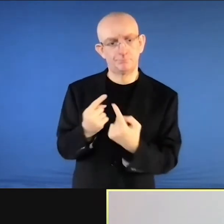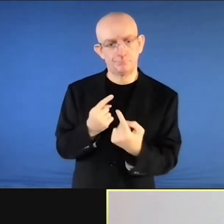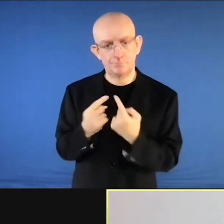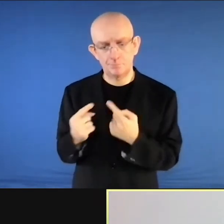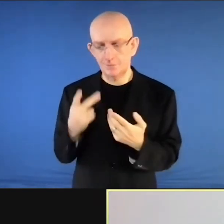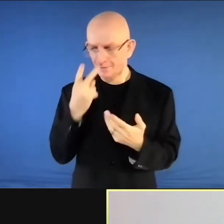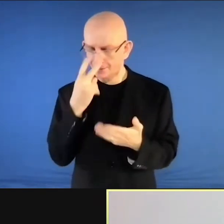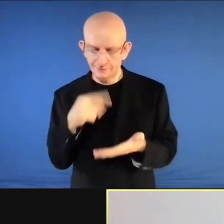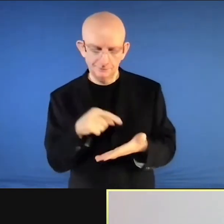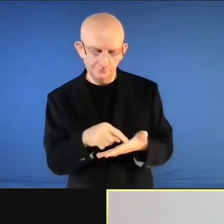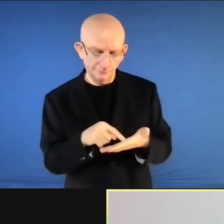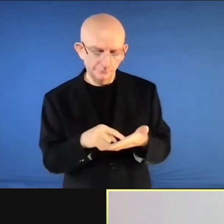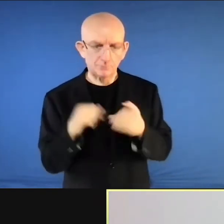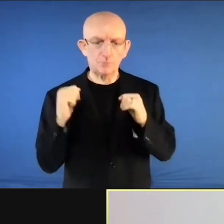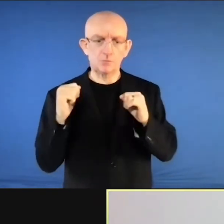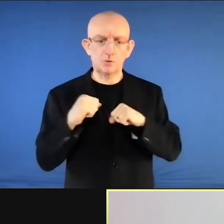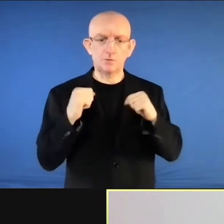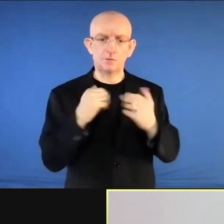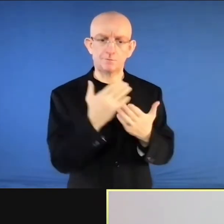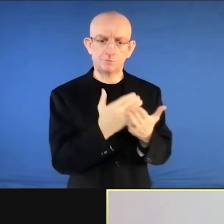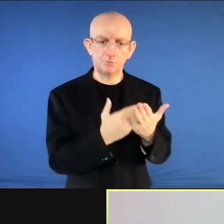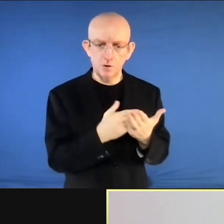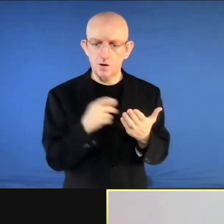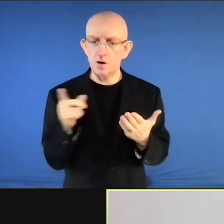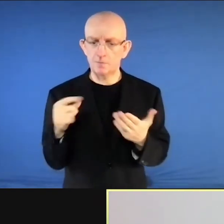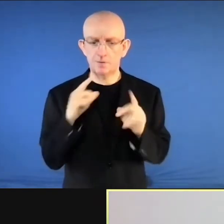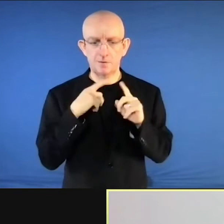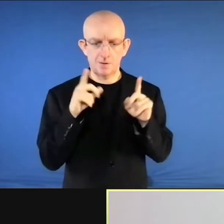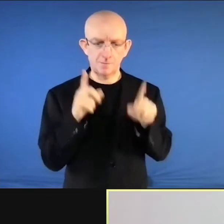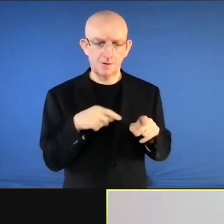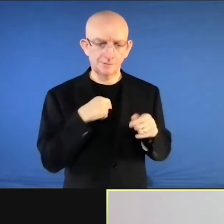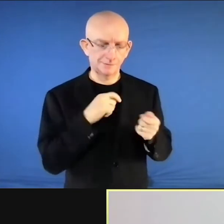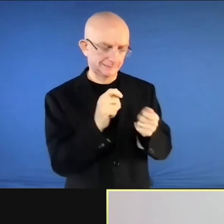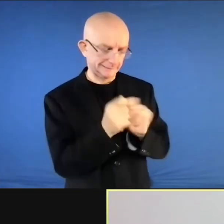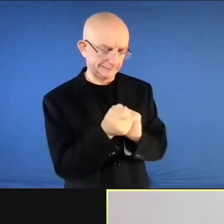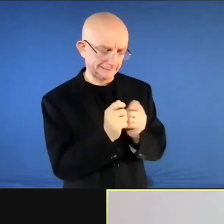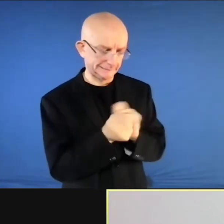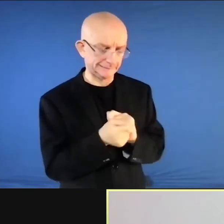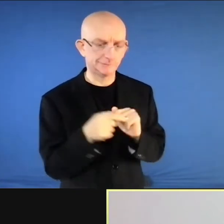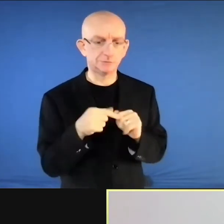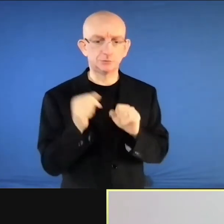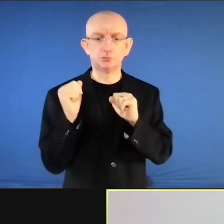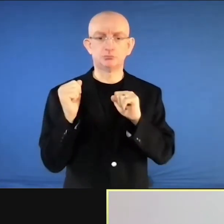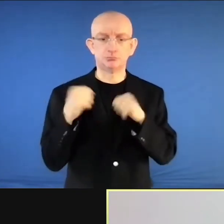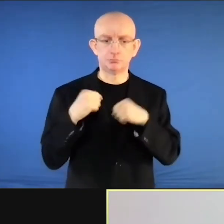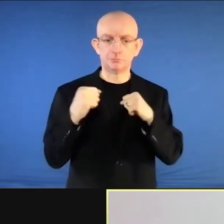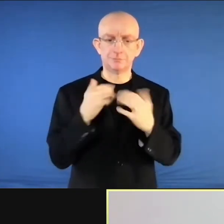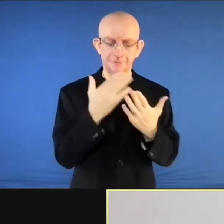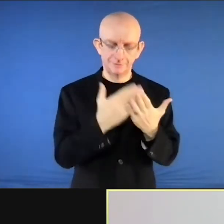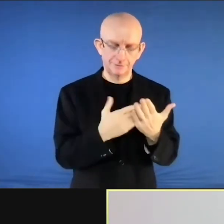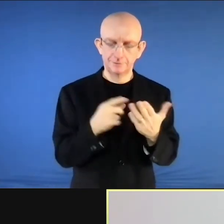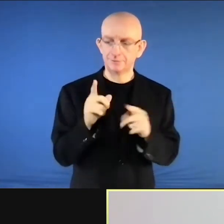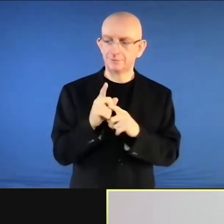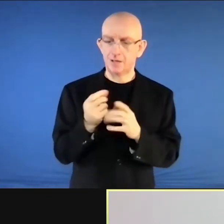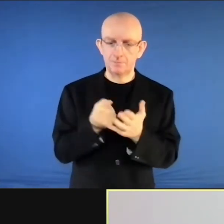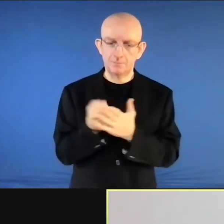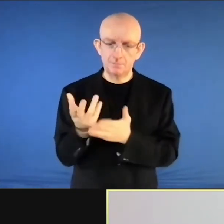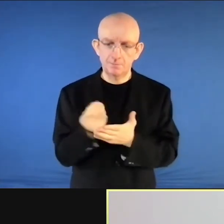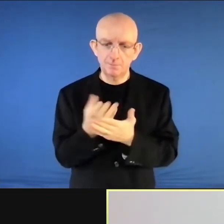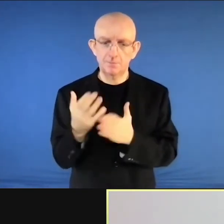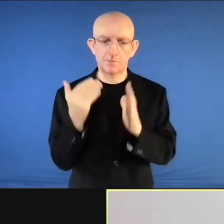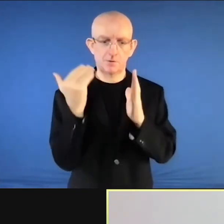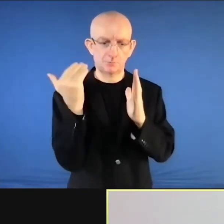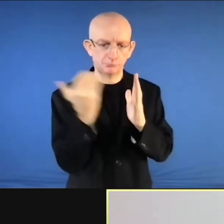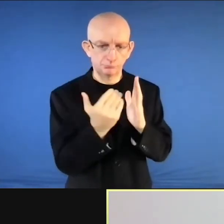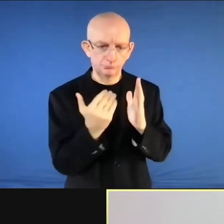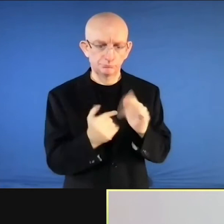where I mentioned everything, where I suppose like the part of confidentiality, where whatever